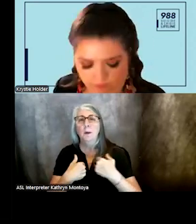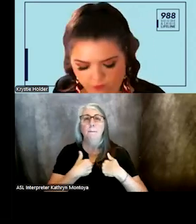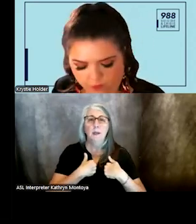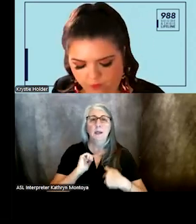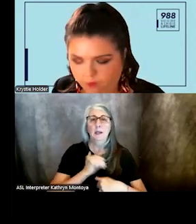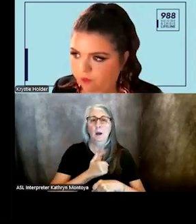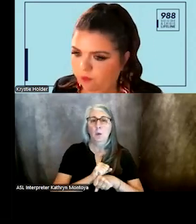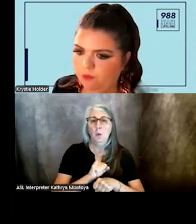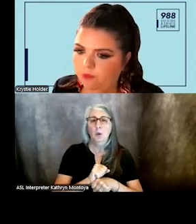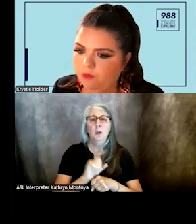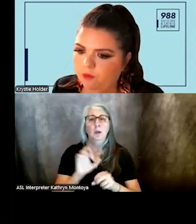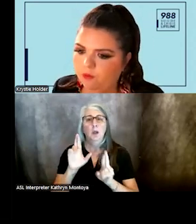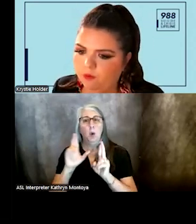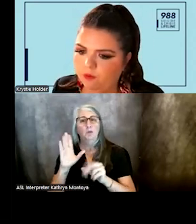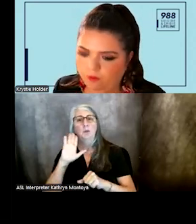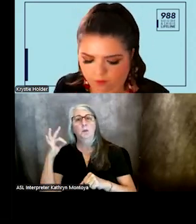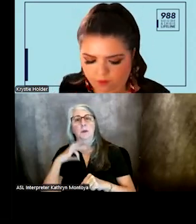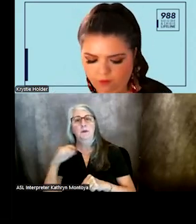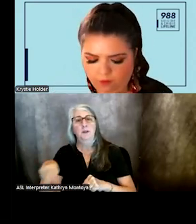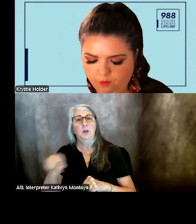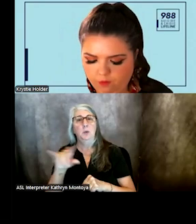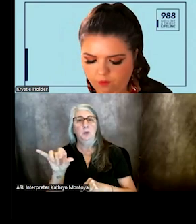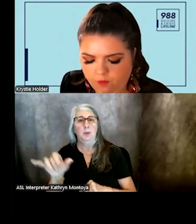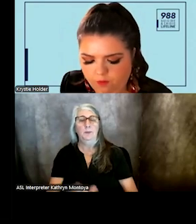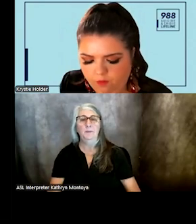and hopefully can benefit you all as well.